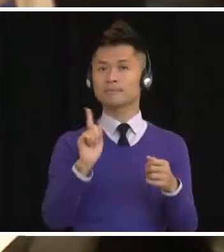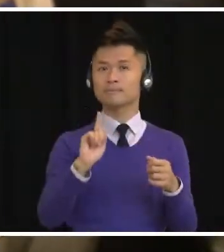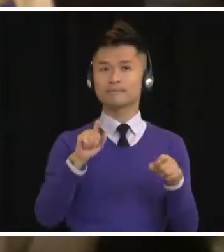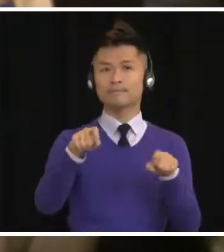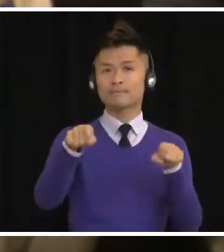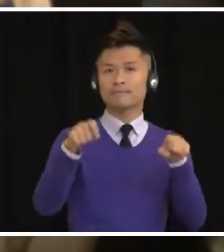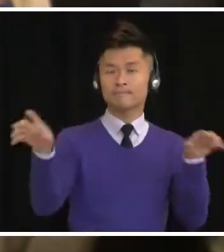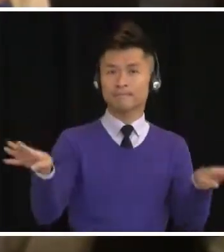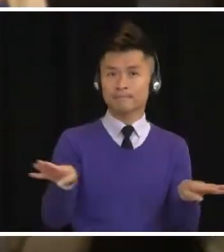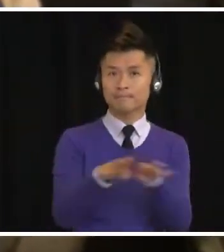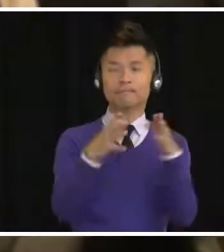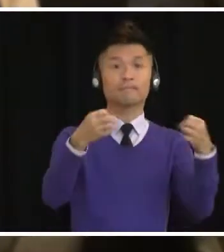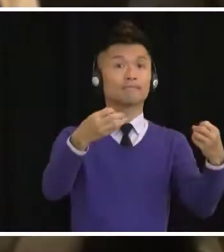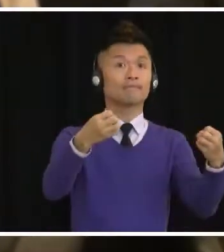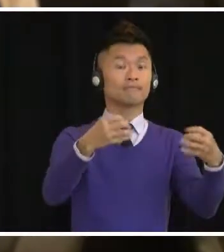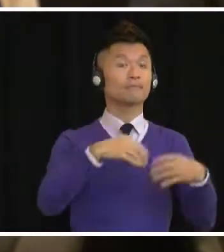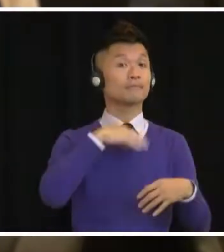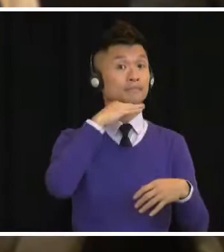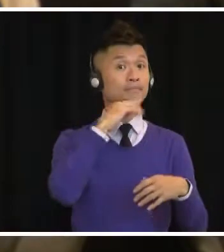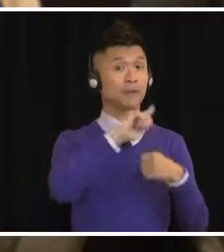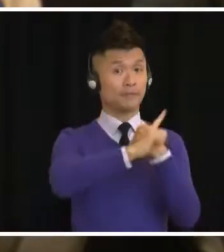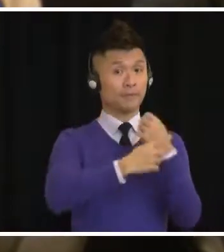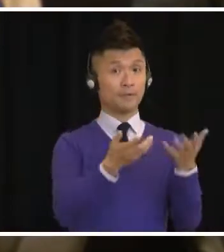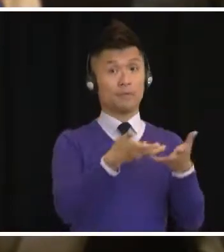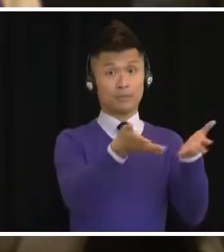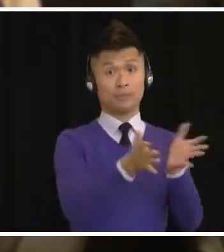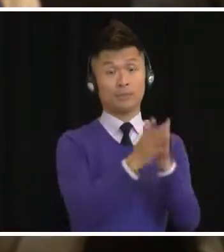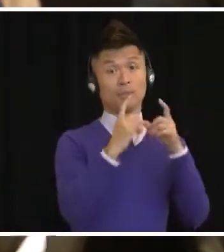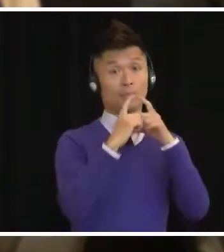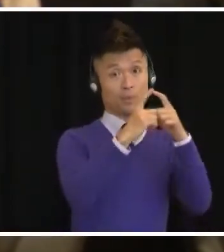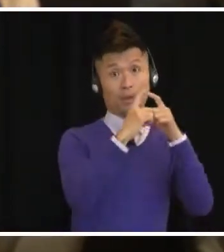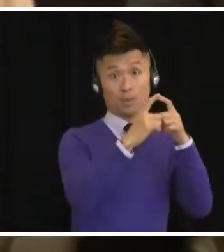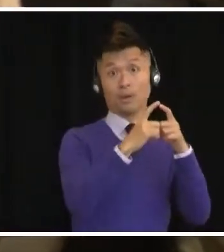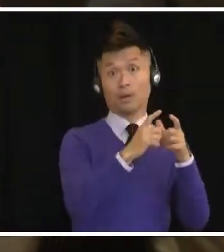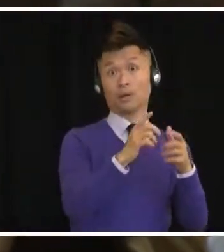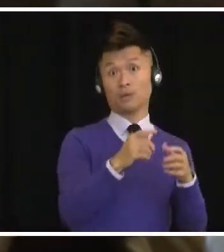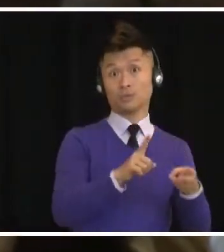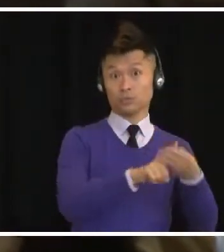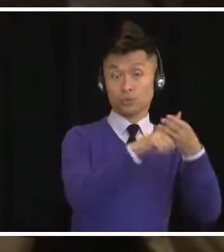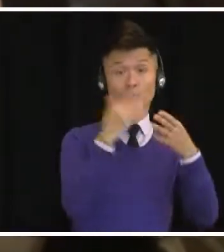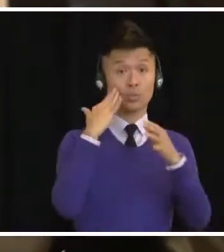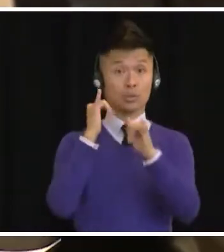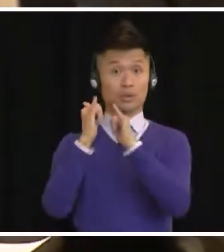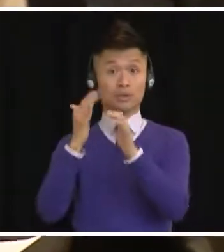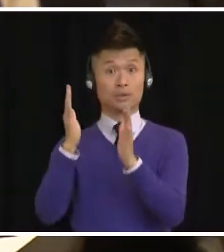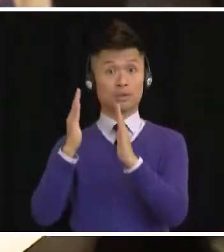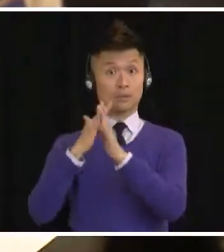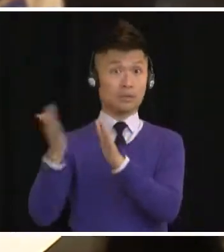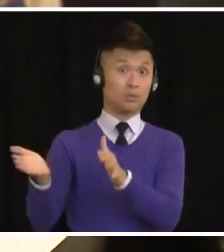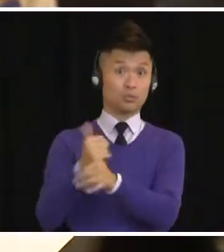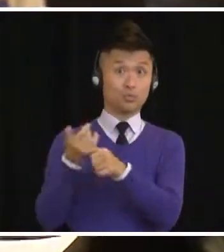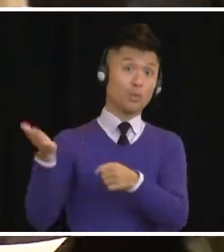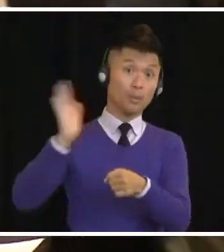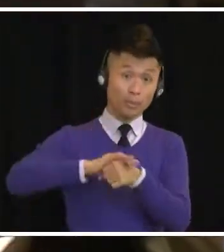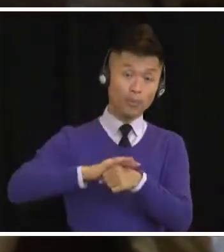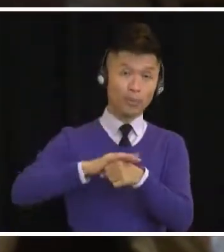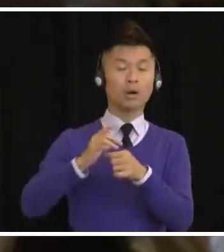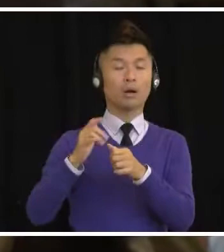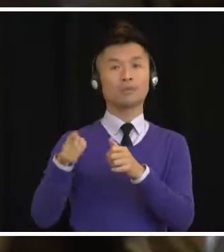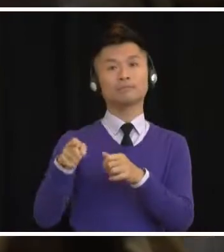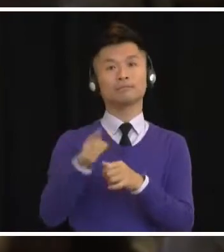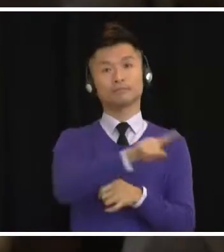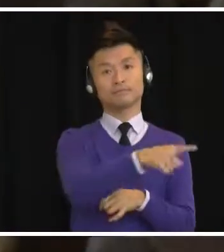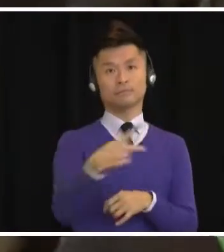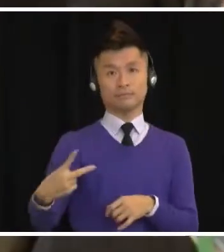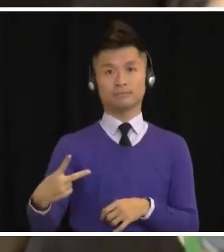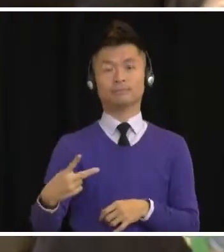more discussions with the legislators to start necessary revisions to laws and